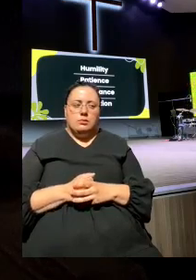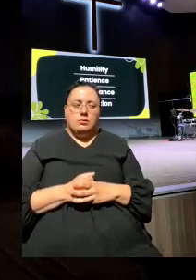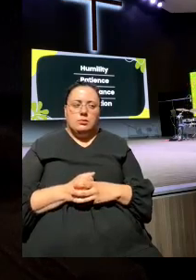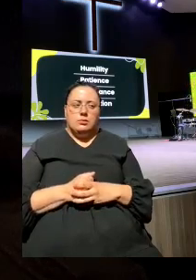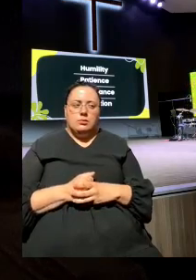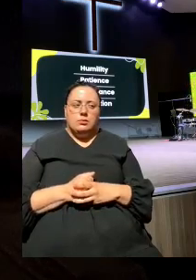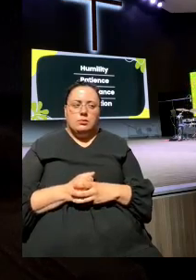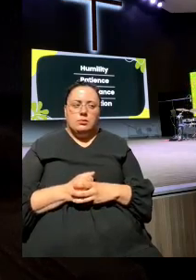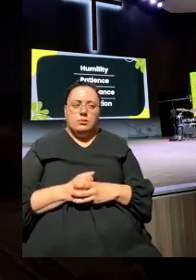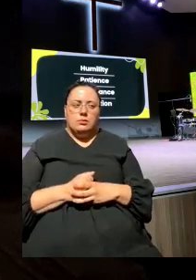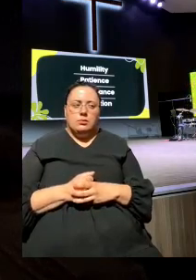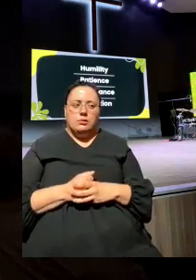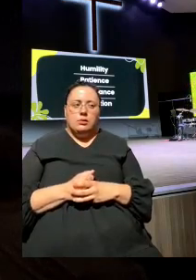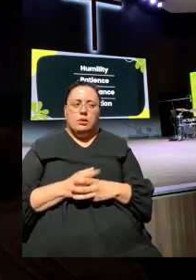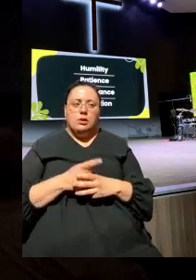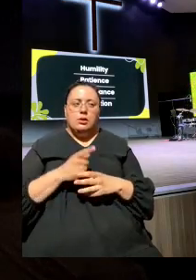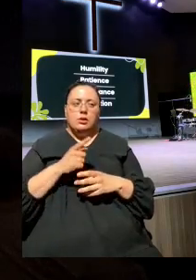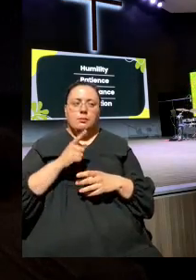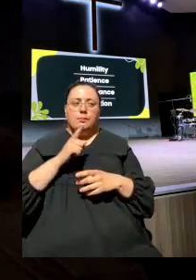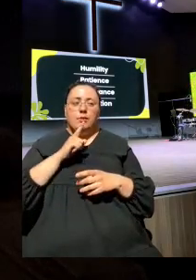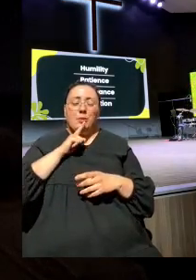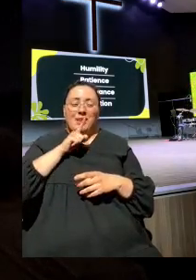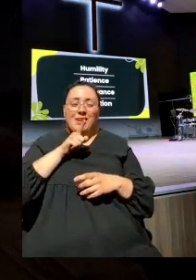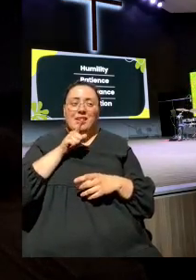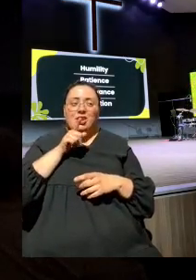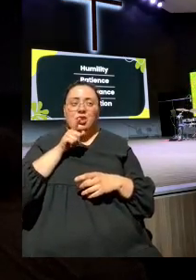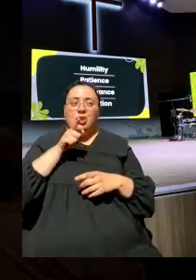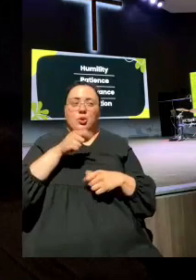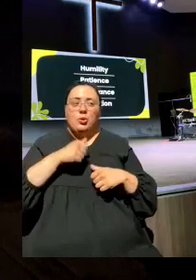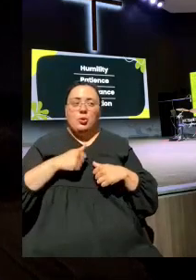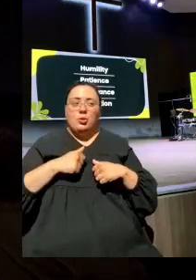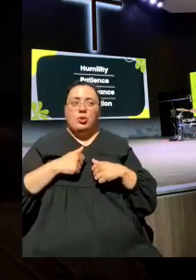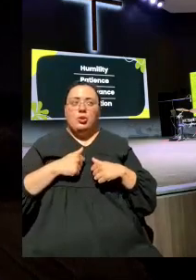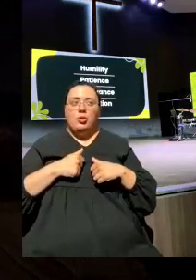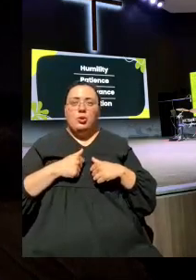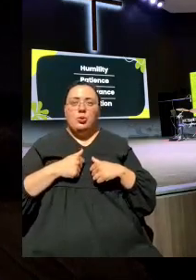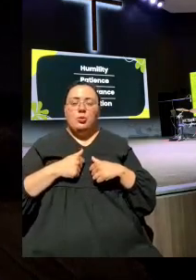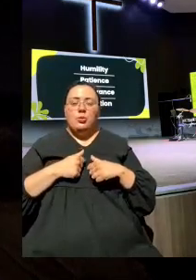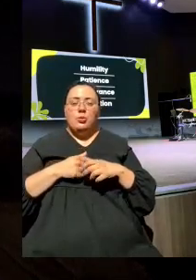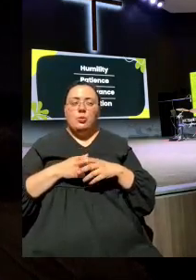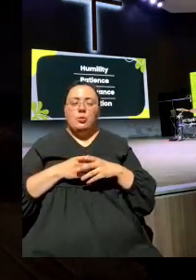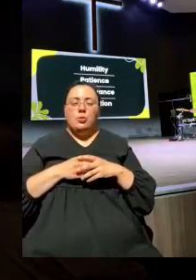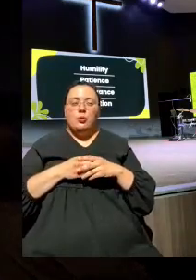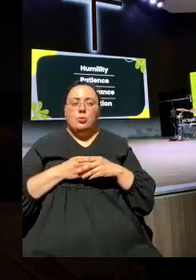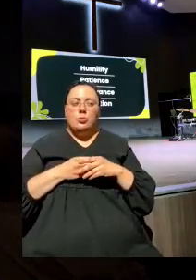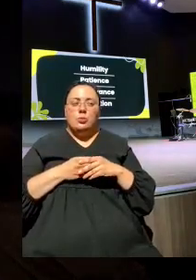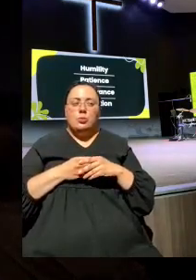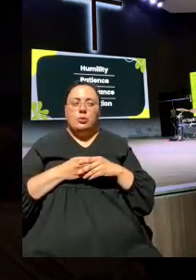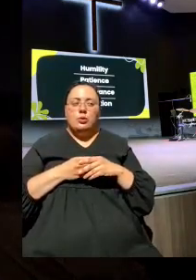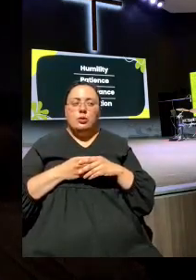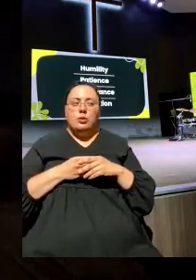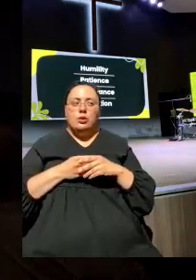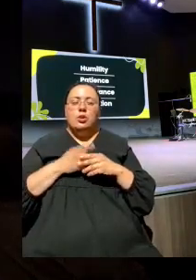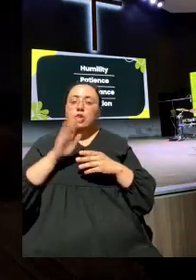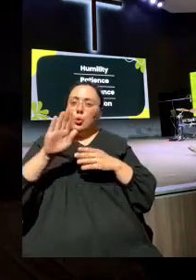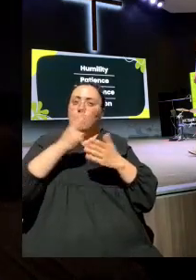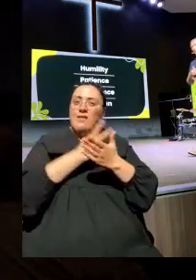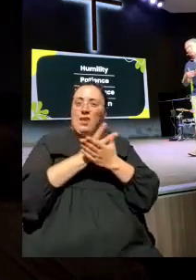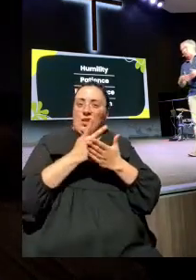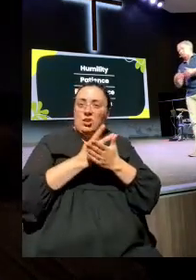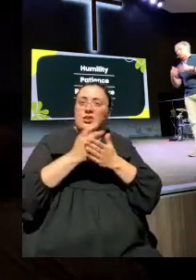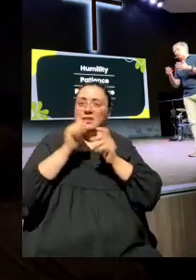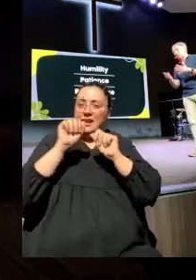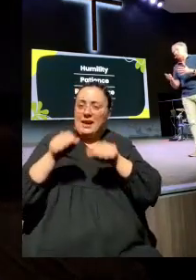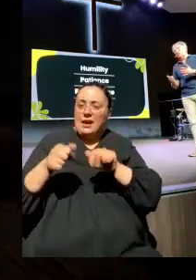idea is that you live in relationship, and your failures can be some of your best teaching as